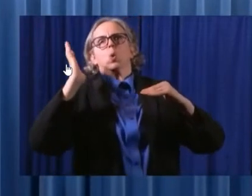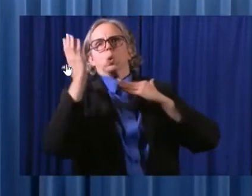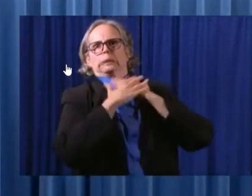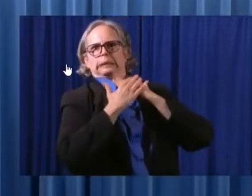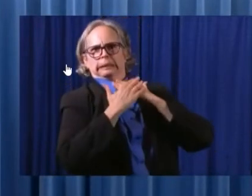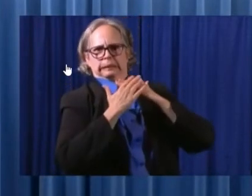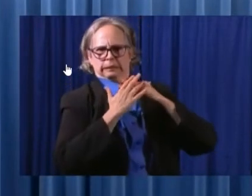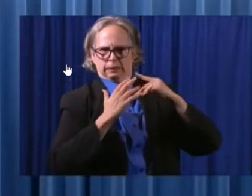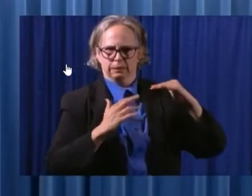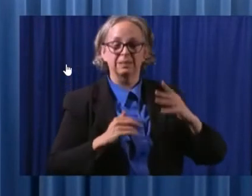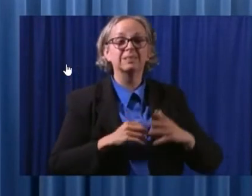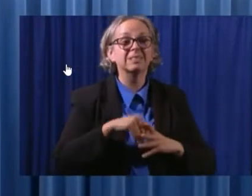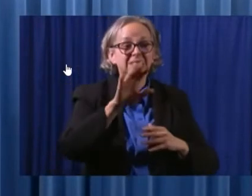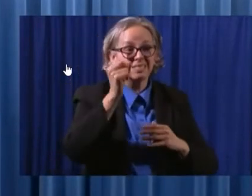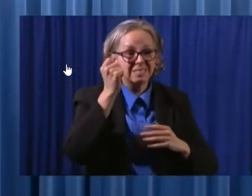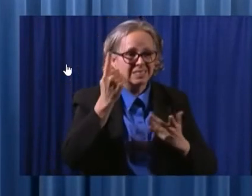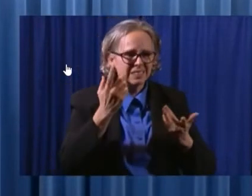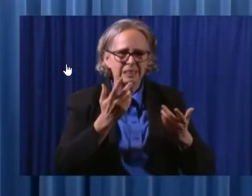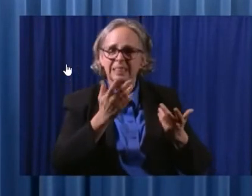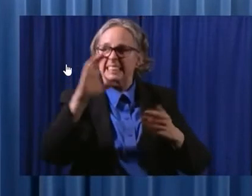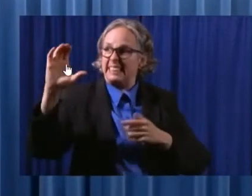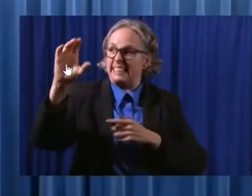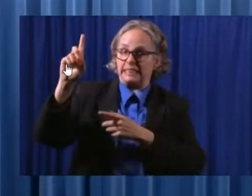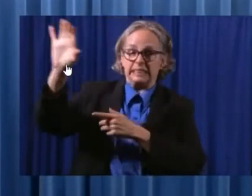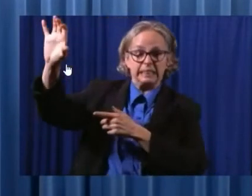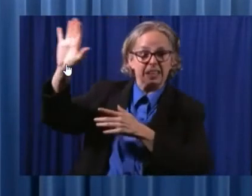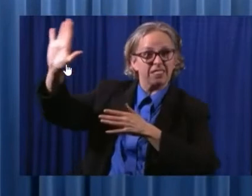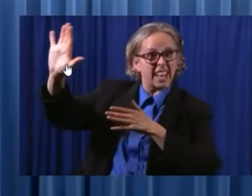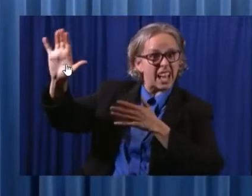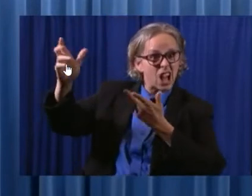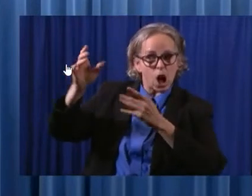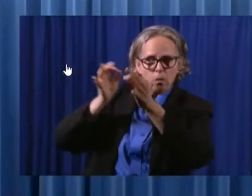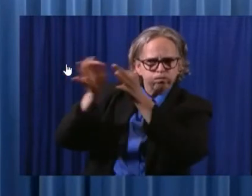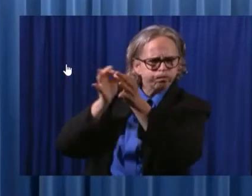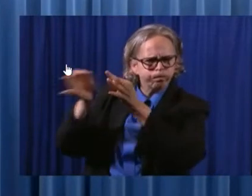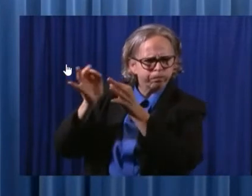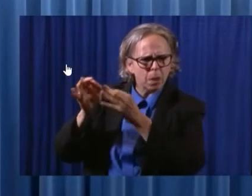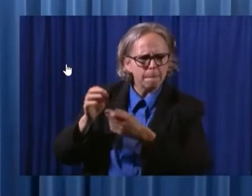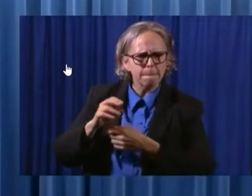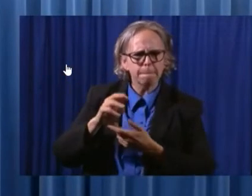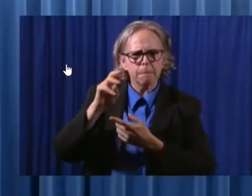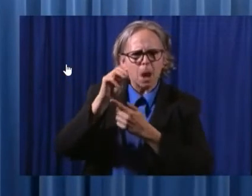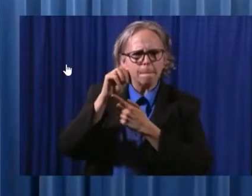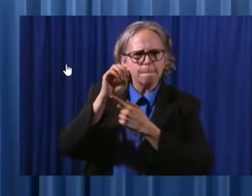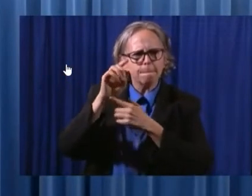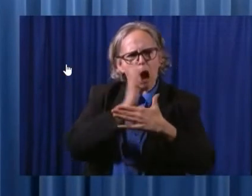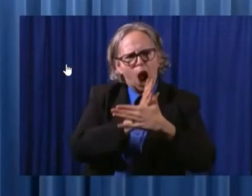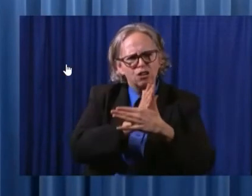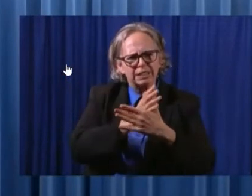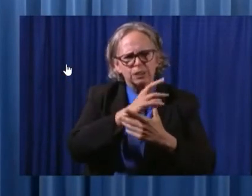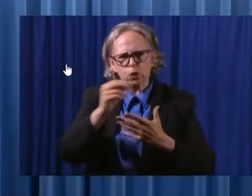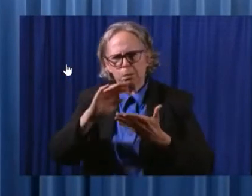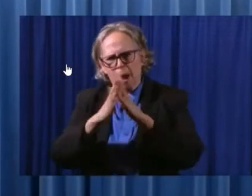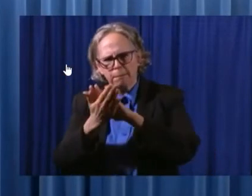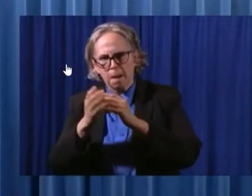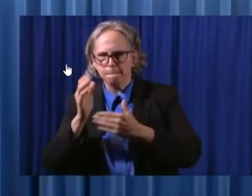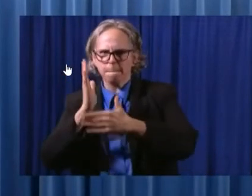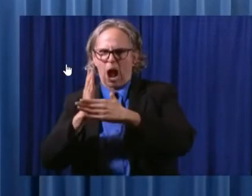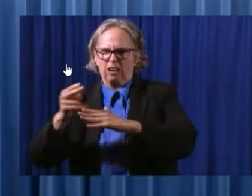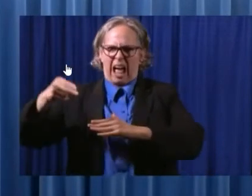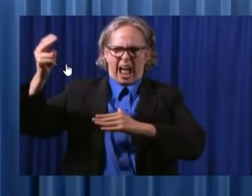define a population's case rate as going from moderate to moderately high. We think that's a significant number. Number